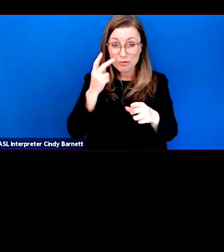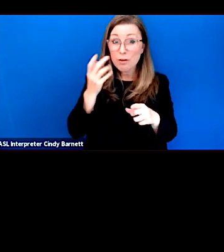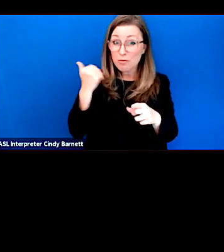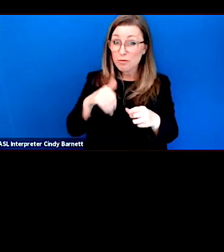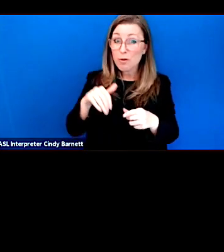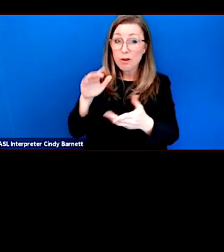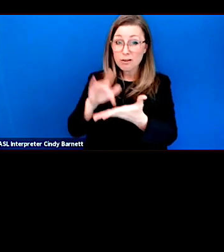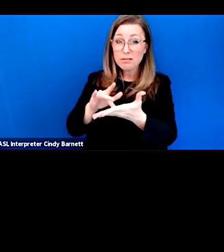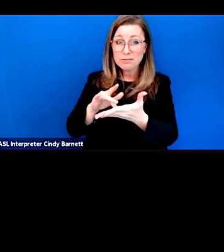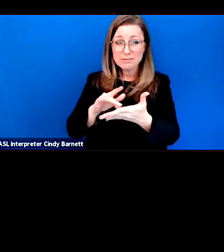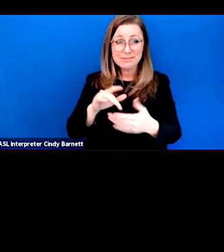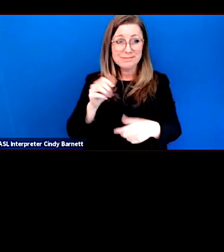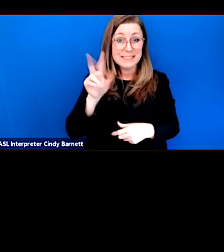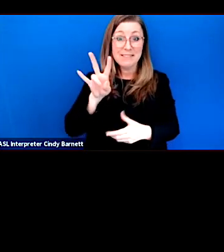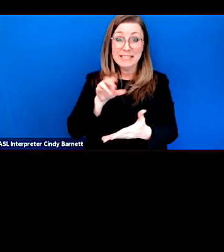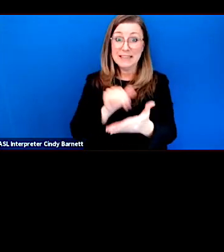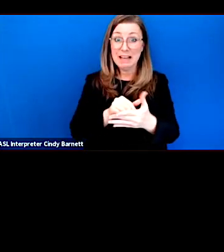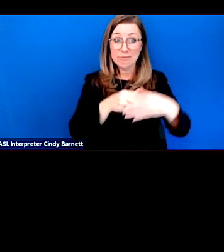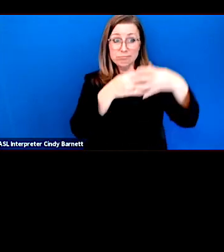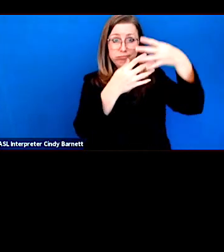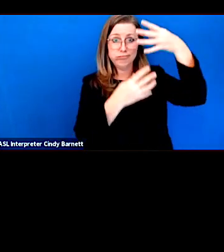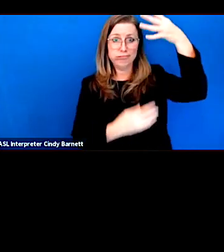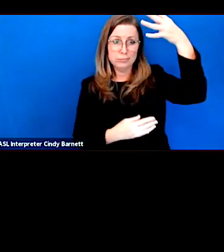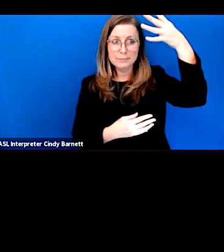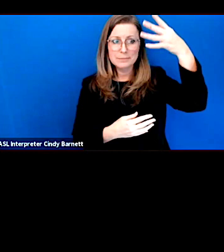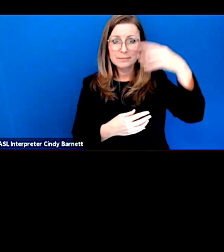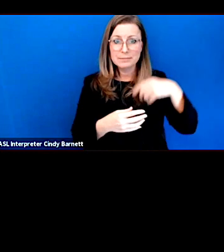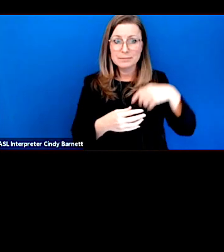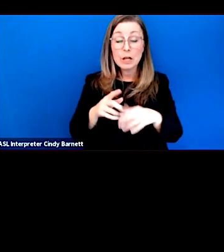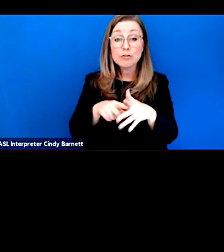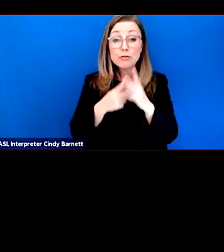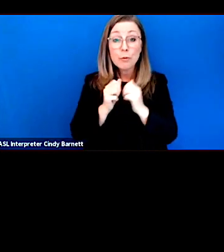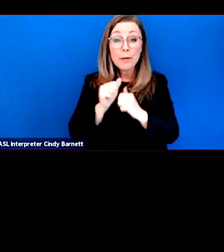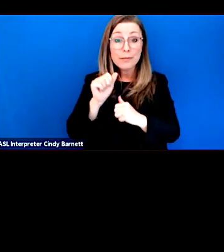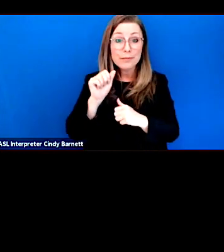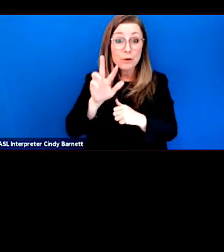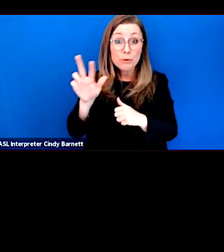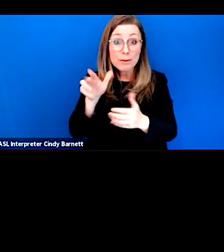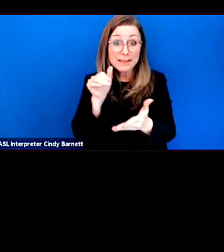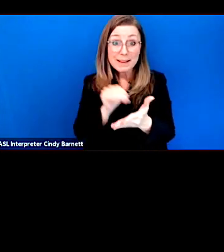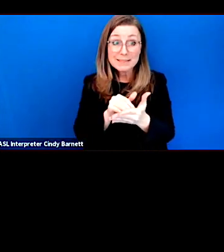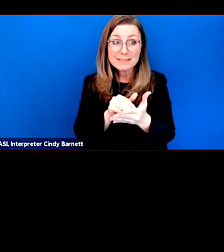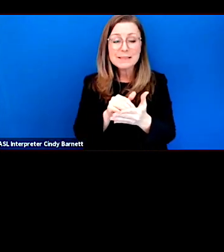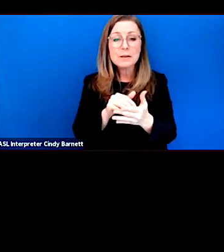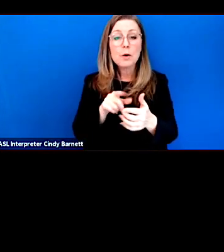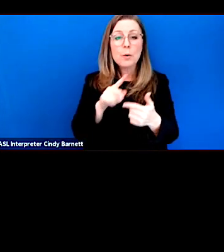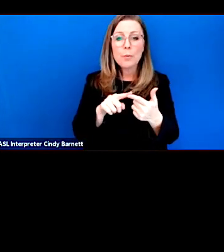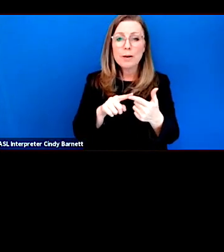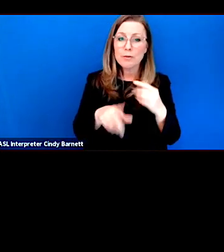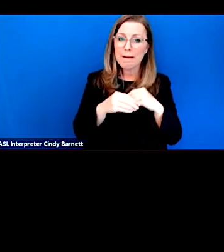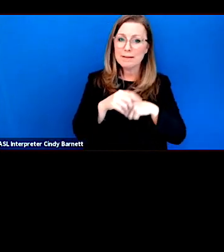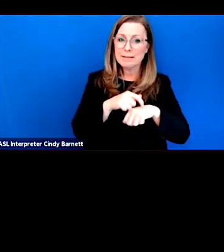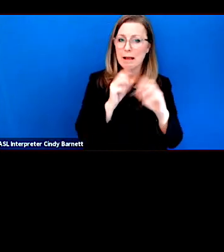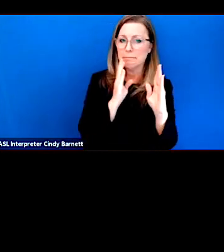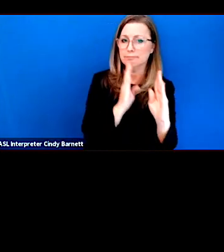the time restraints. And due to limitations of time, I can't read through every single title